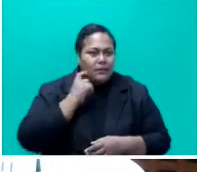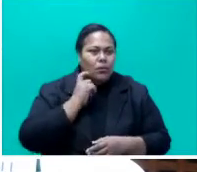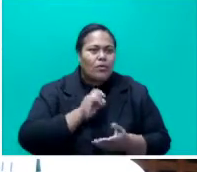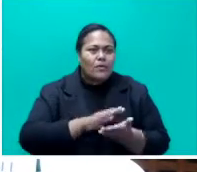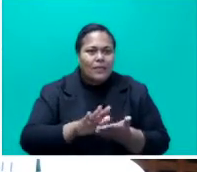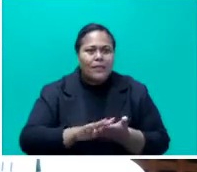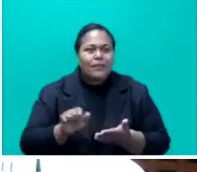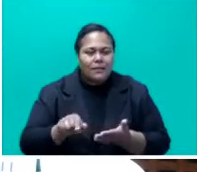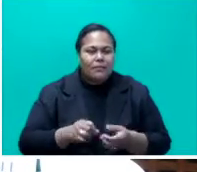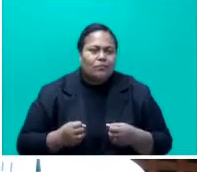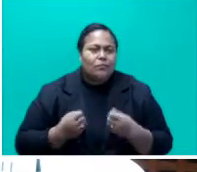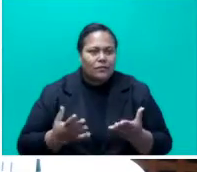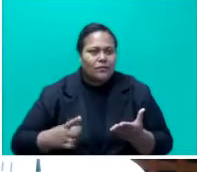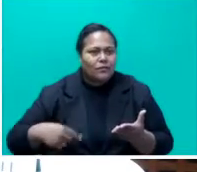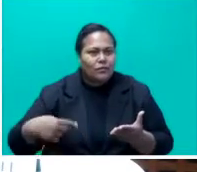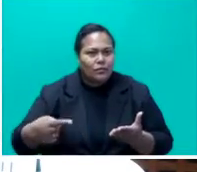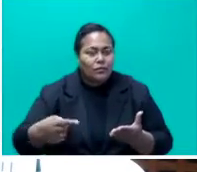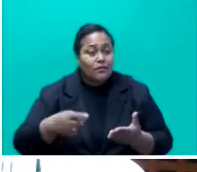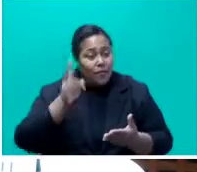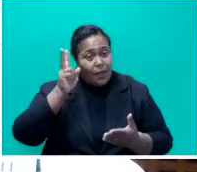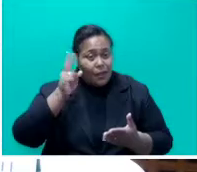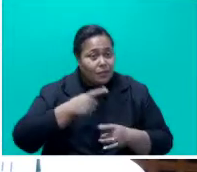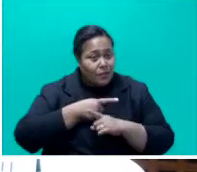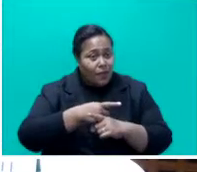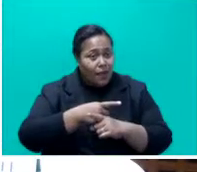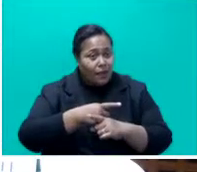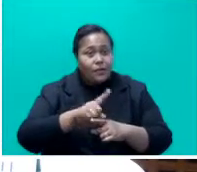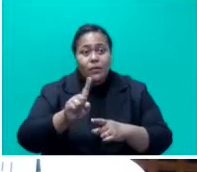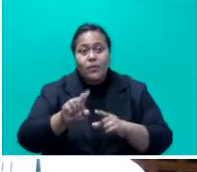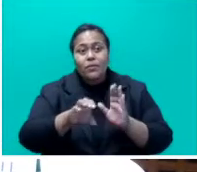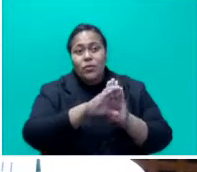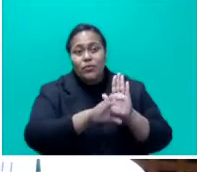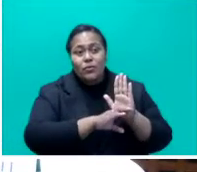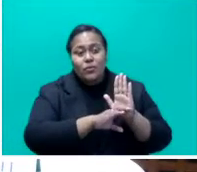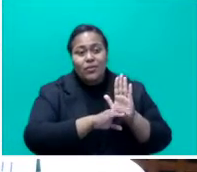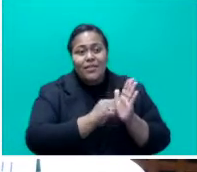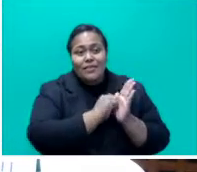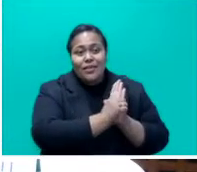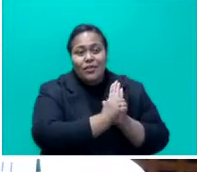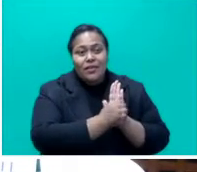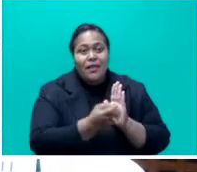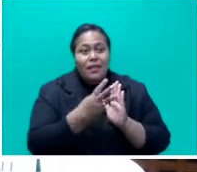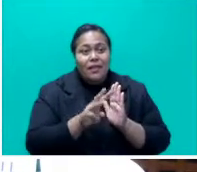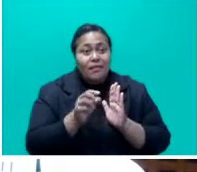Again, we are guided by the Constitution, Section 35 and 36,